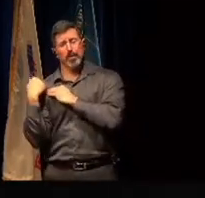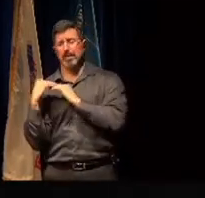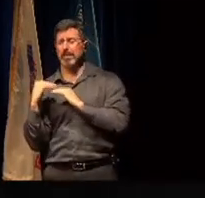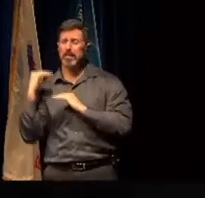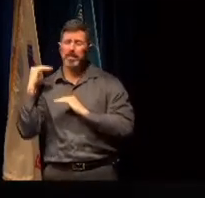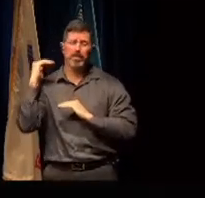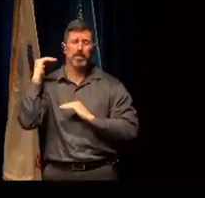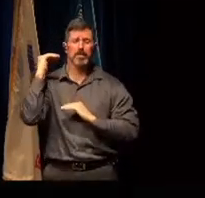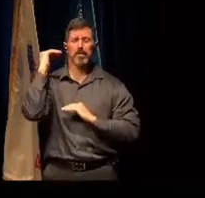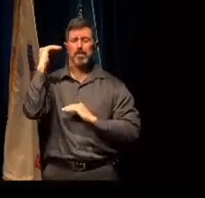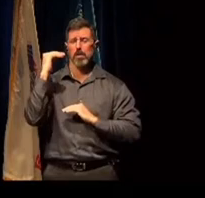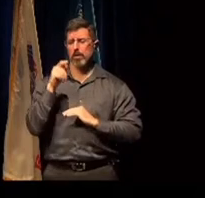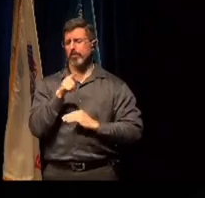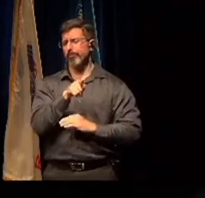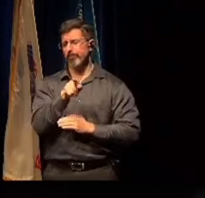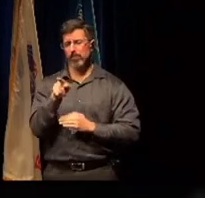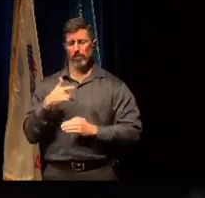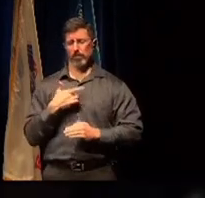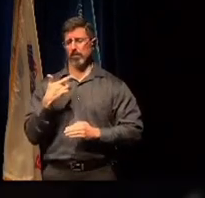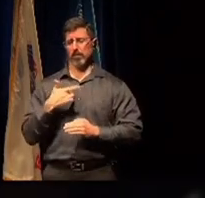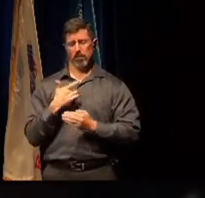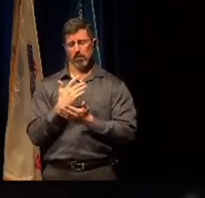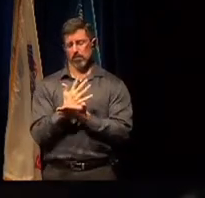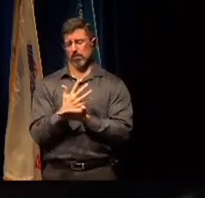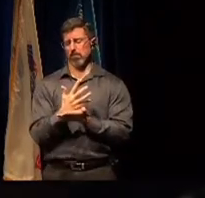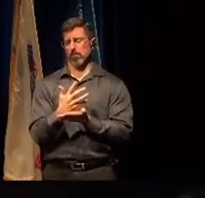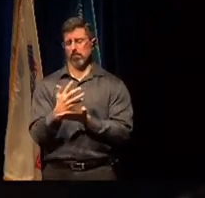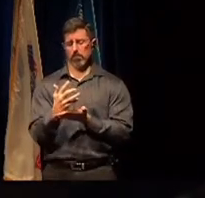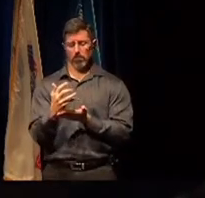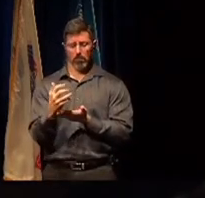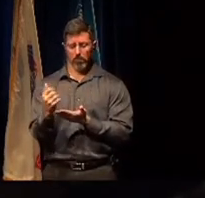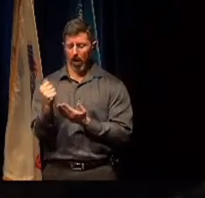and you've run out of room,